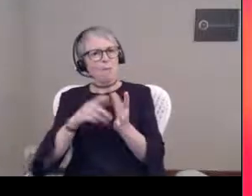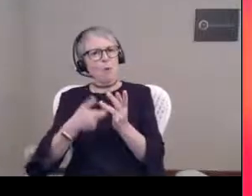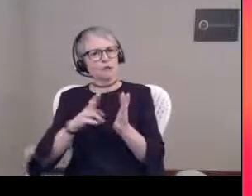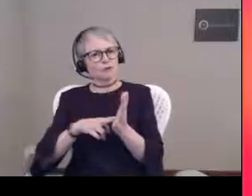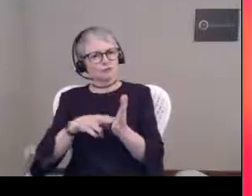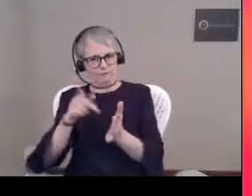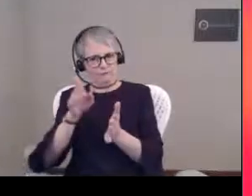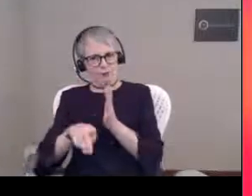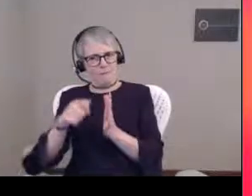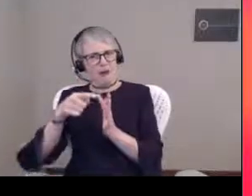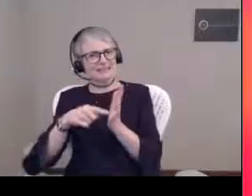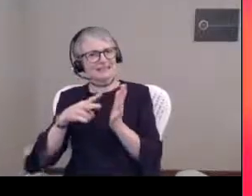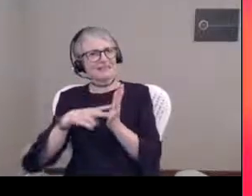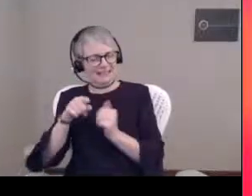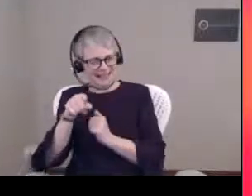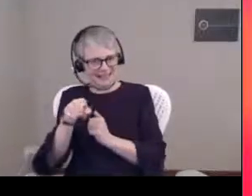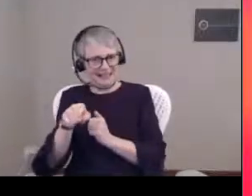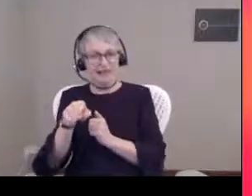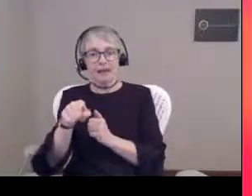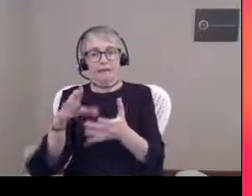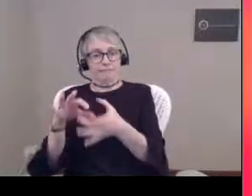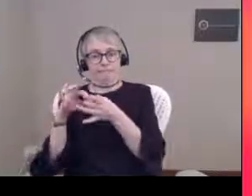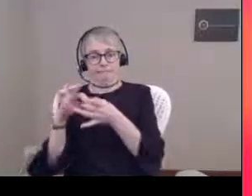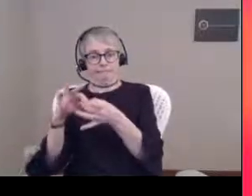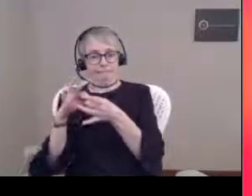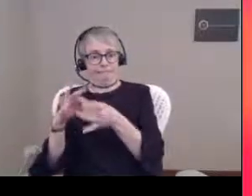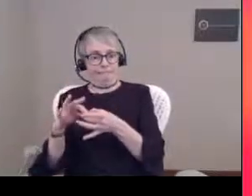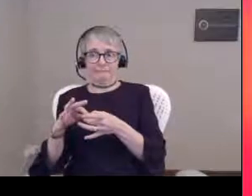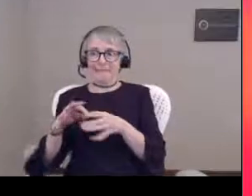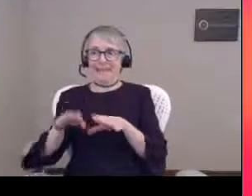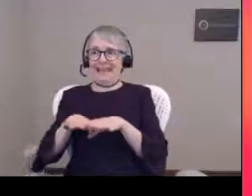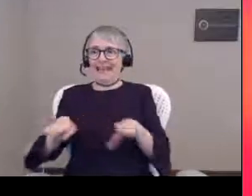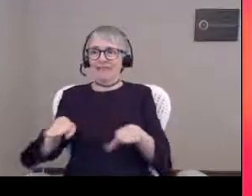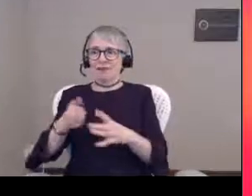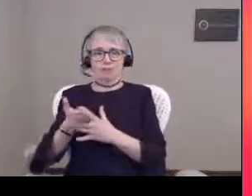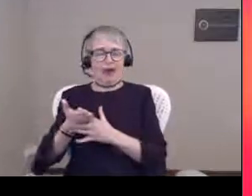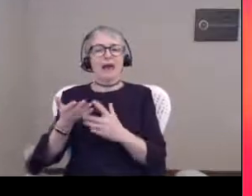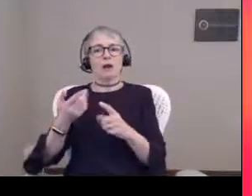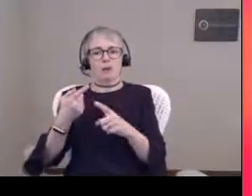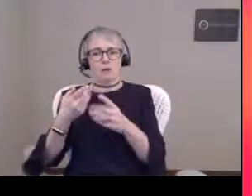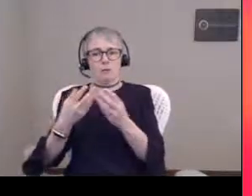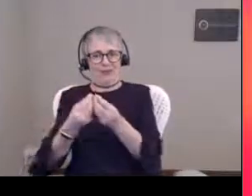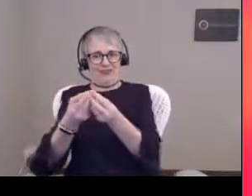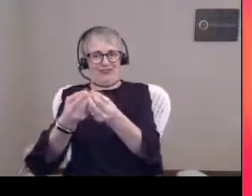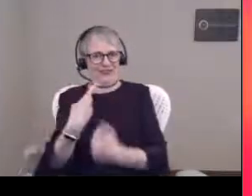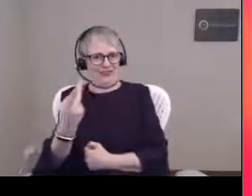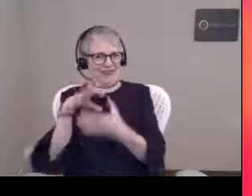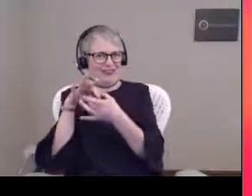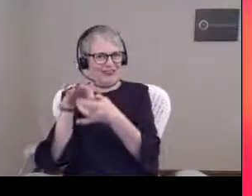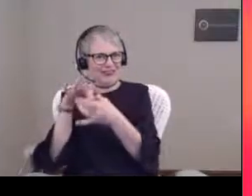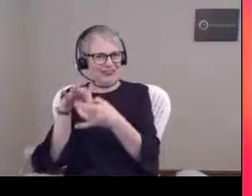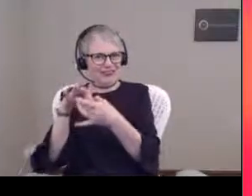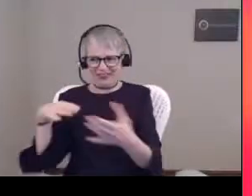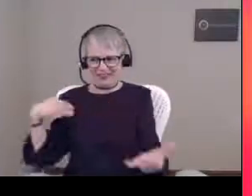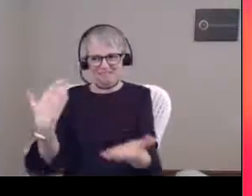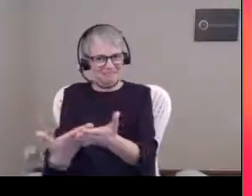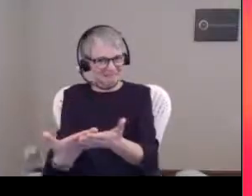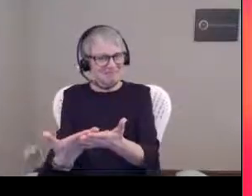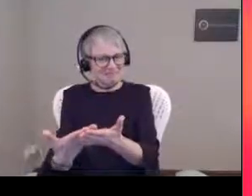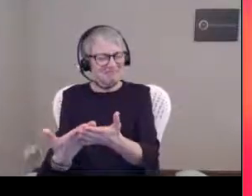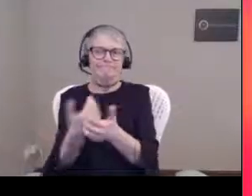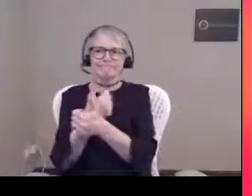Robbie has been with Even Break, and ITV have been with Even Break for a while now. And we're very, very pleased to have